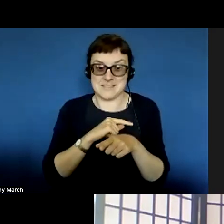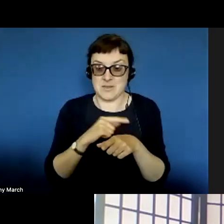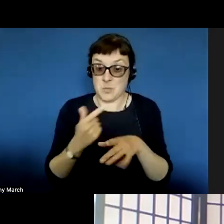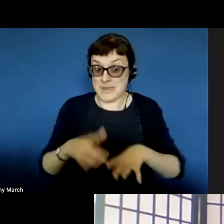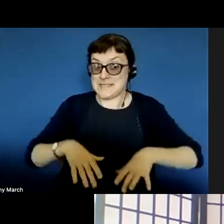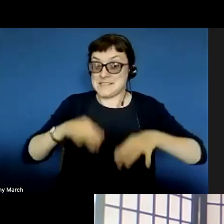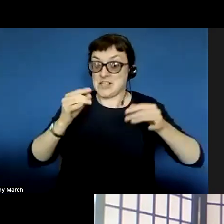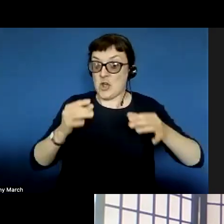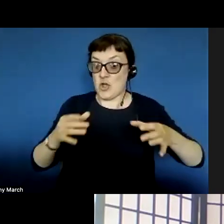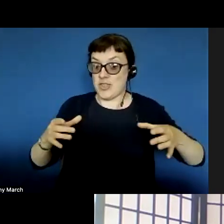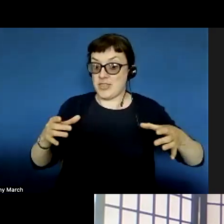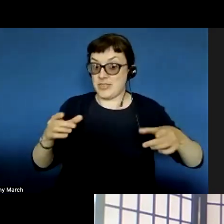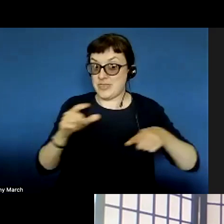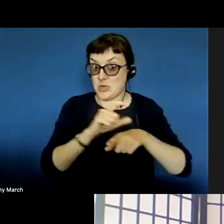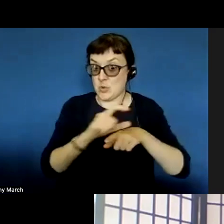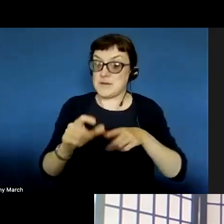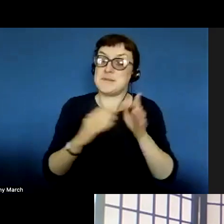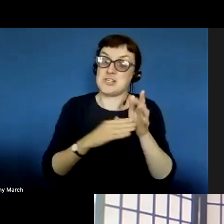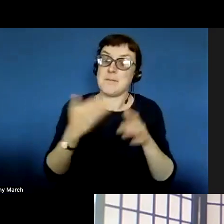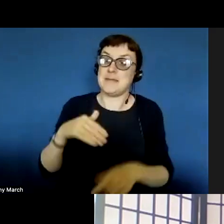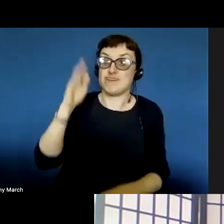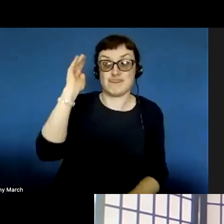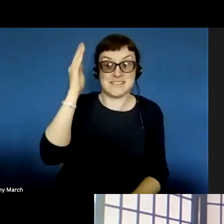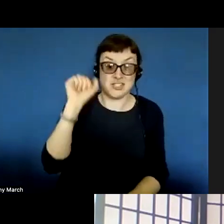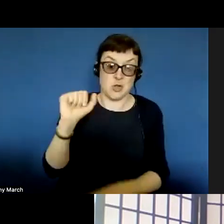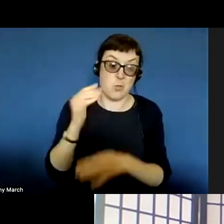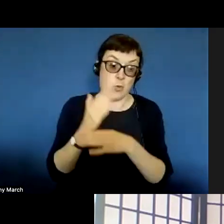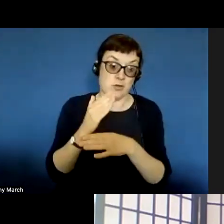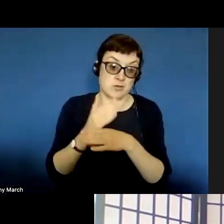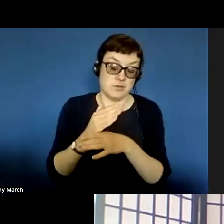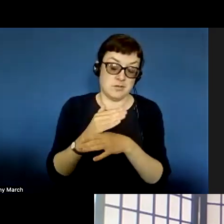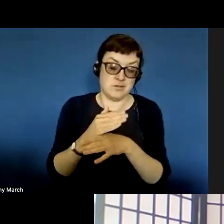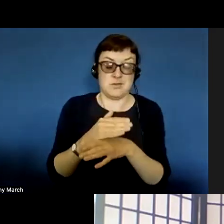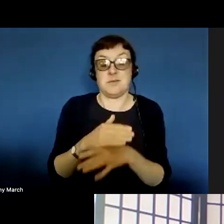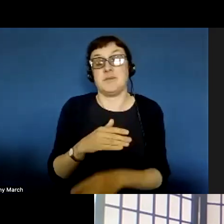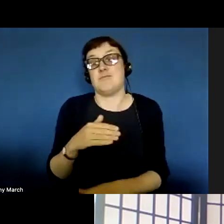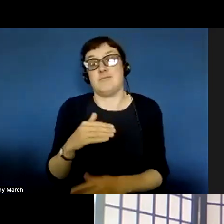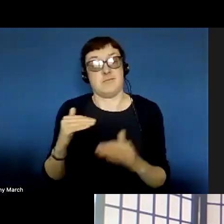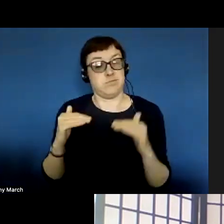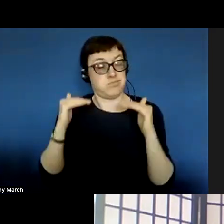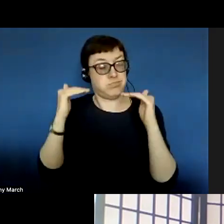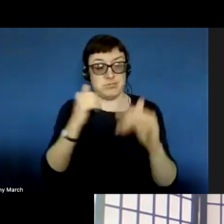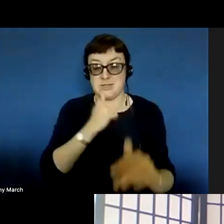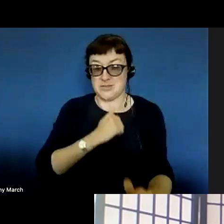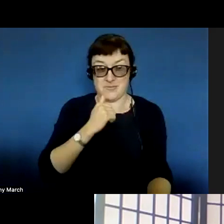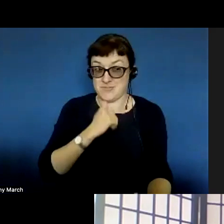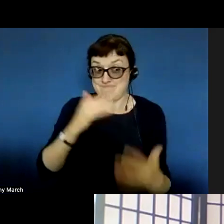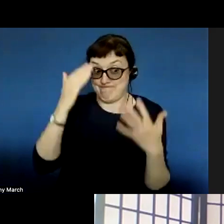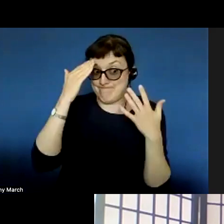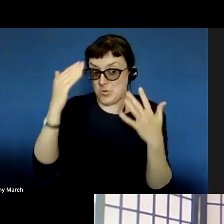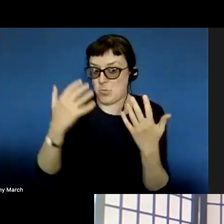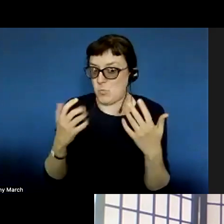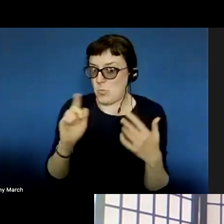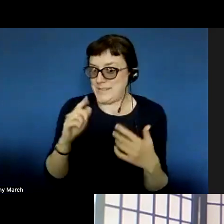with Michelle's presentation and work, so which was super useful because we had no idea what to expect, and that really